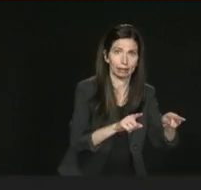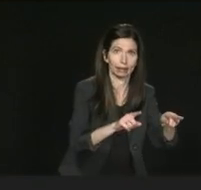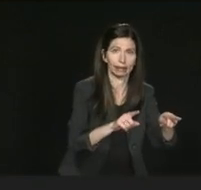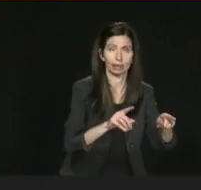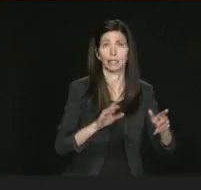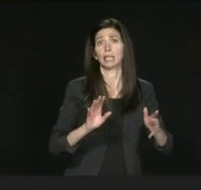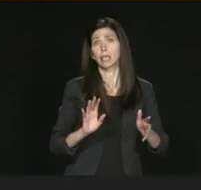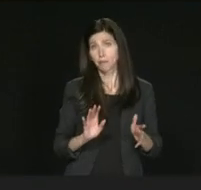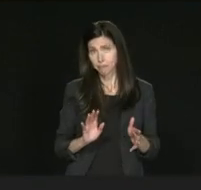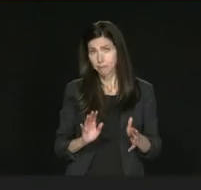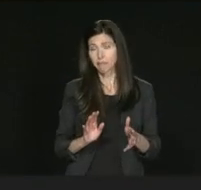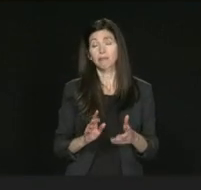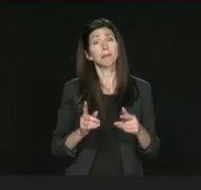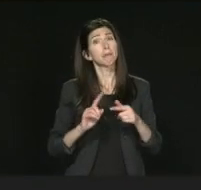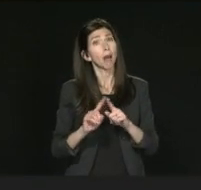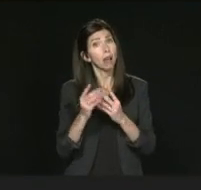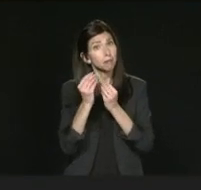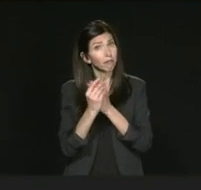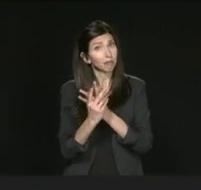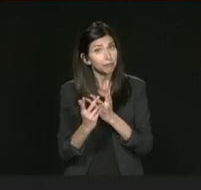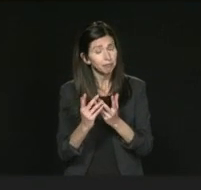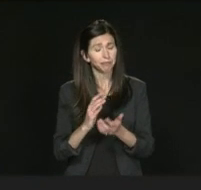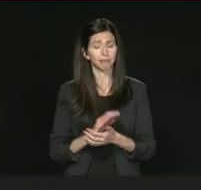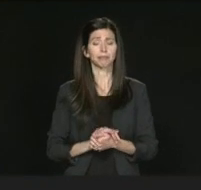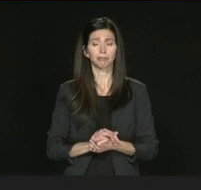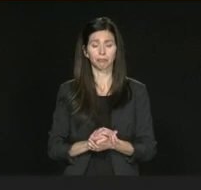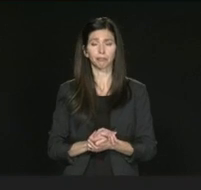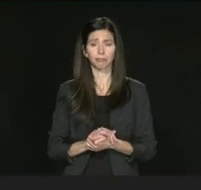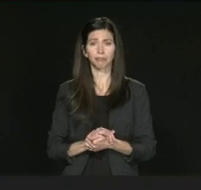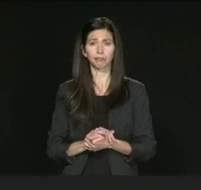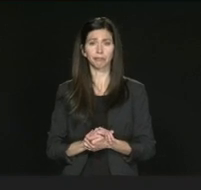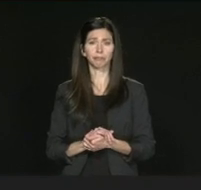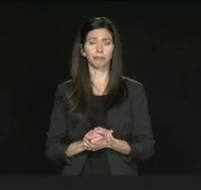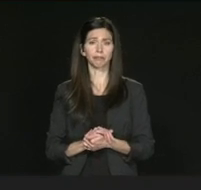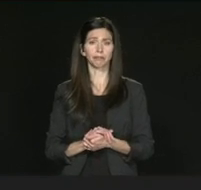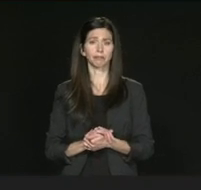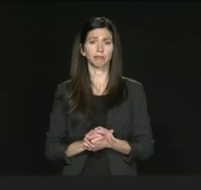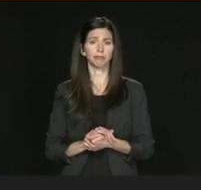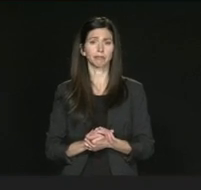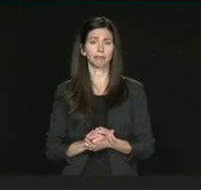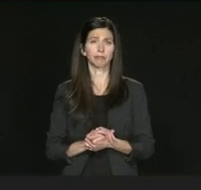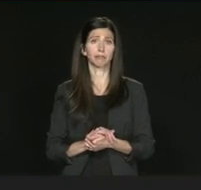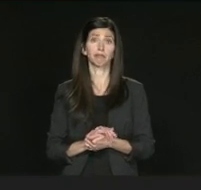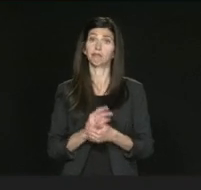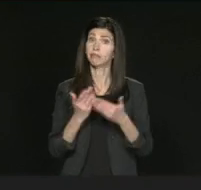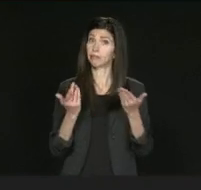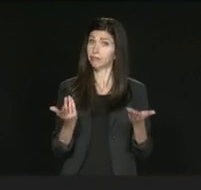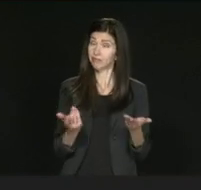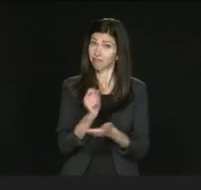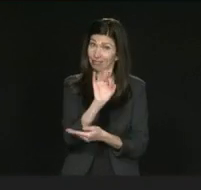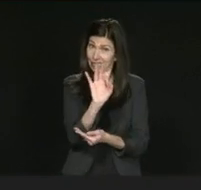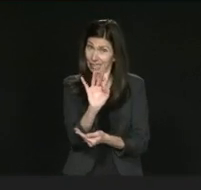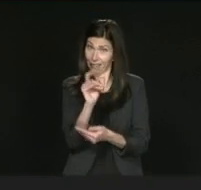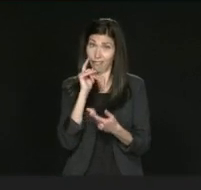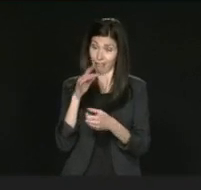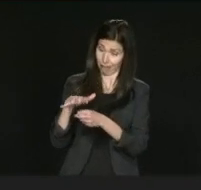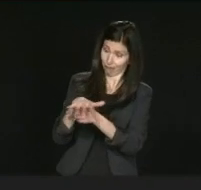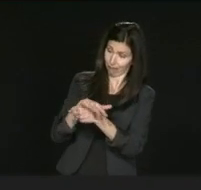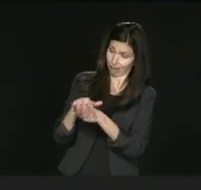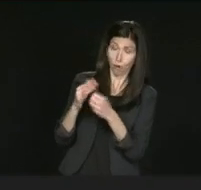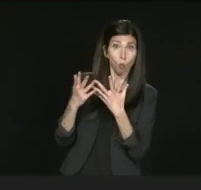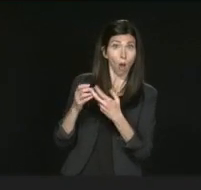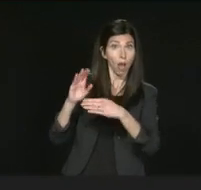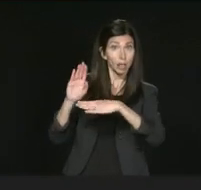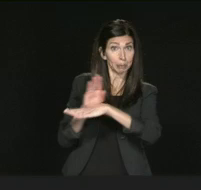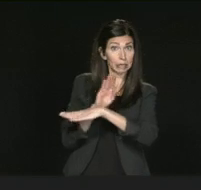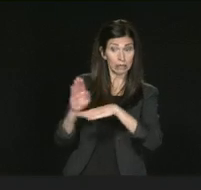when any of the reopening plans is that for every establishment,